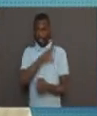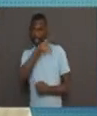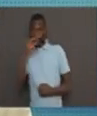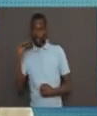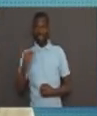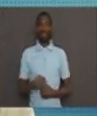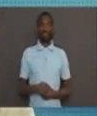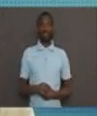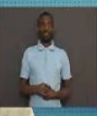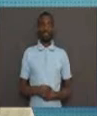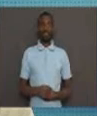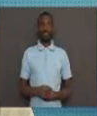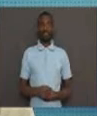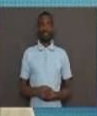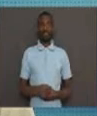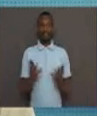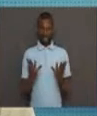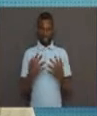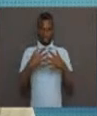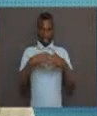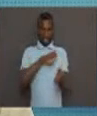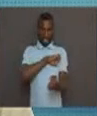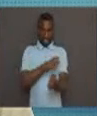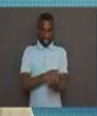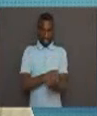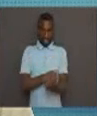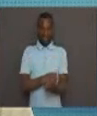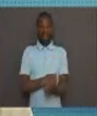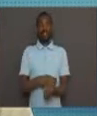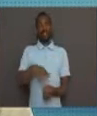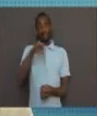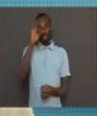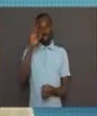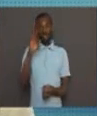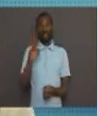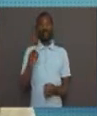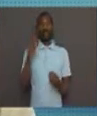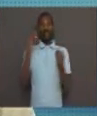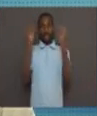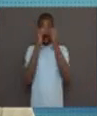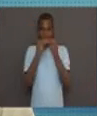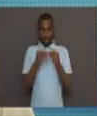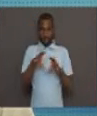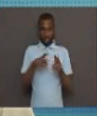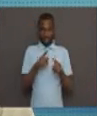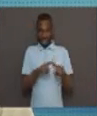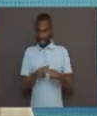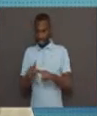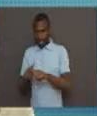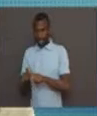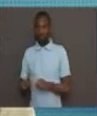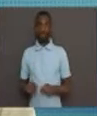and you learned that binding energy is found by calculating the